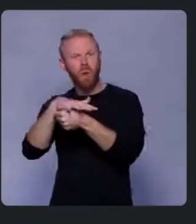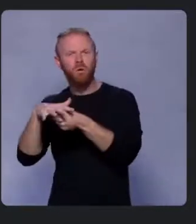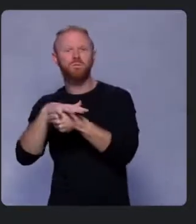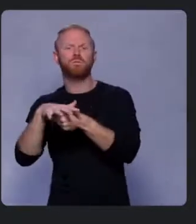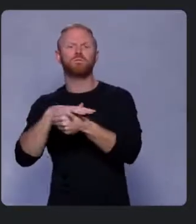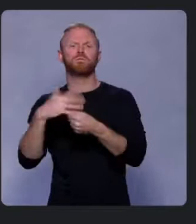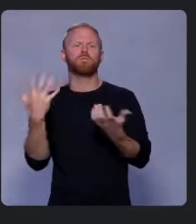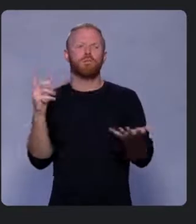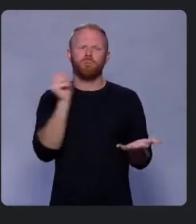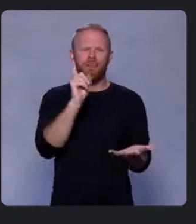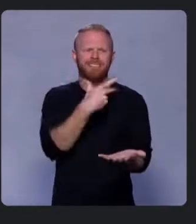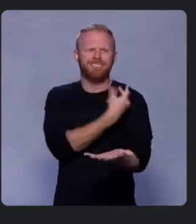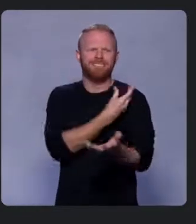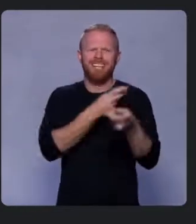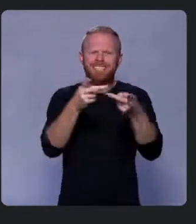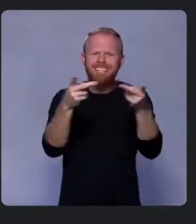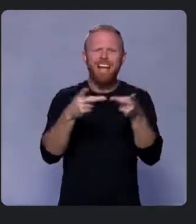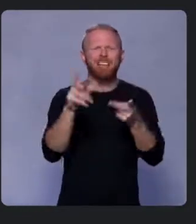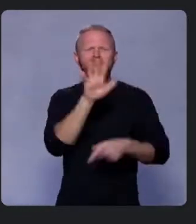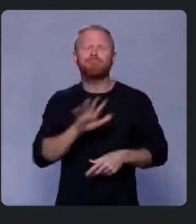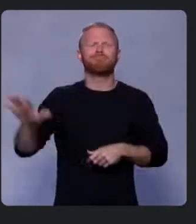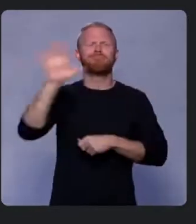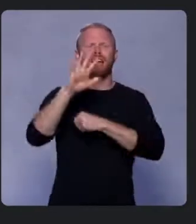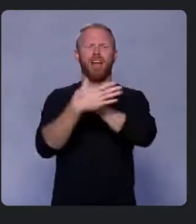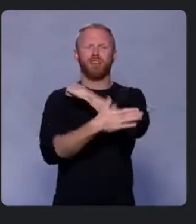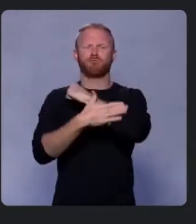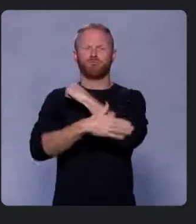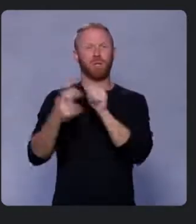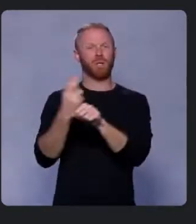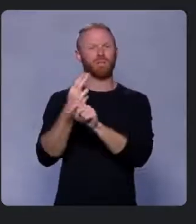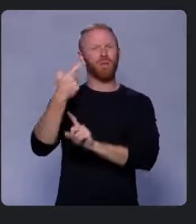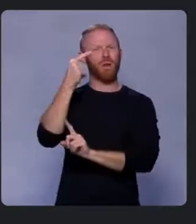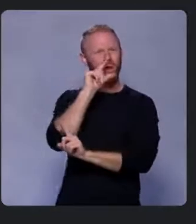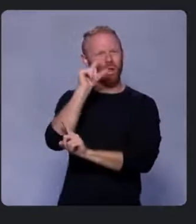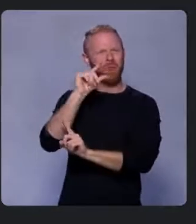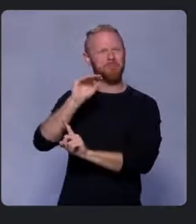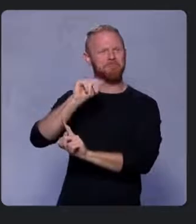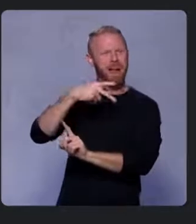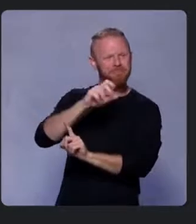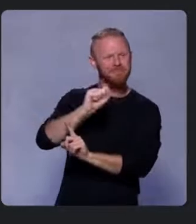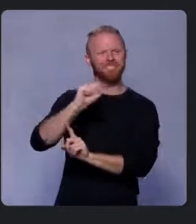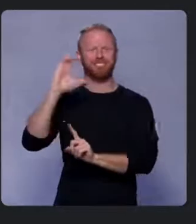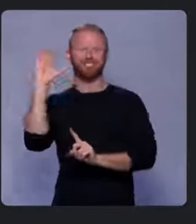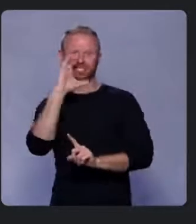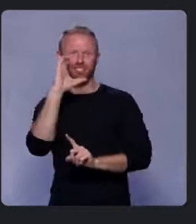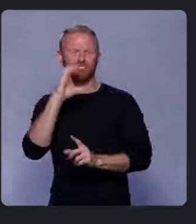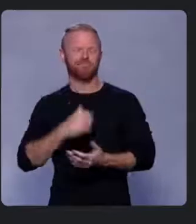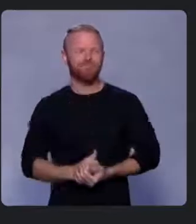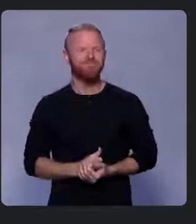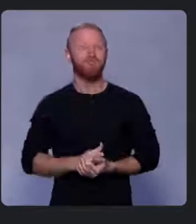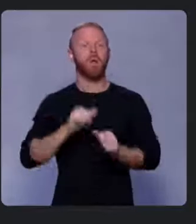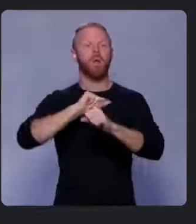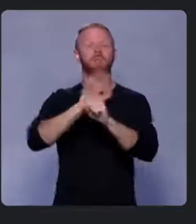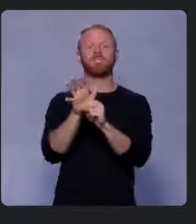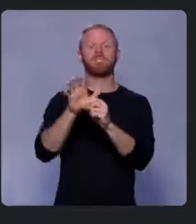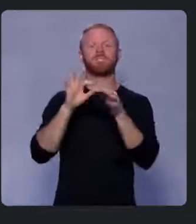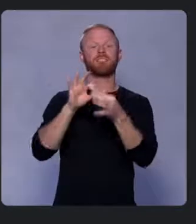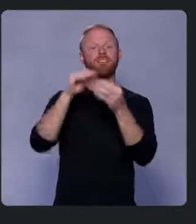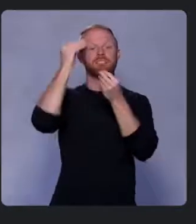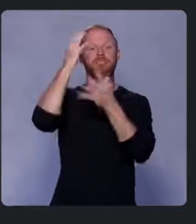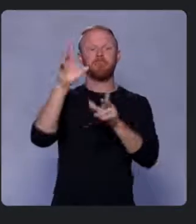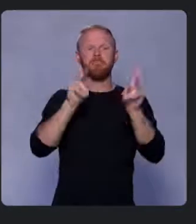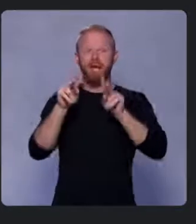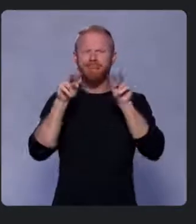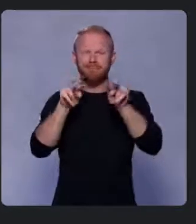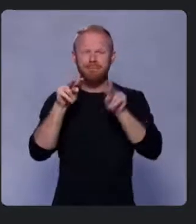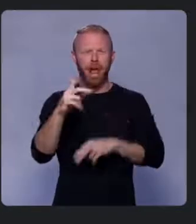sites in many countries on Google Maps and Search. COVID-related information has been viewed hundreds of billions of